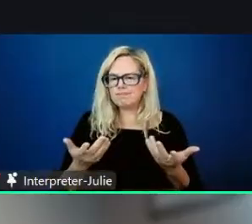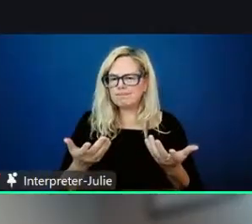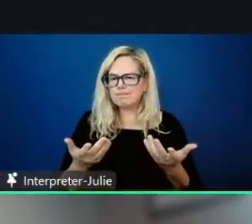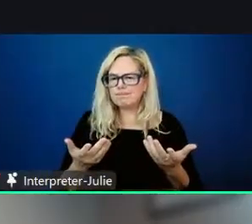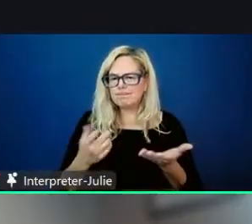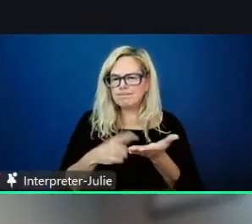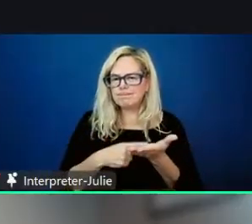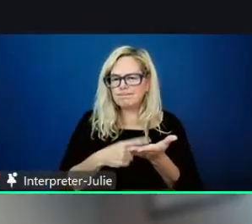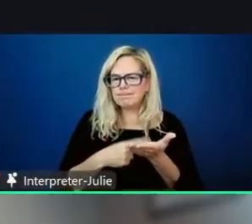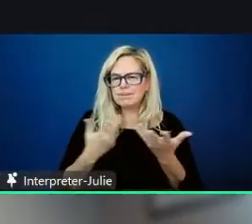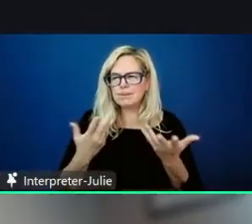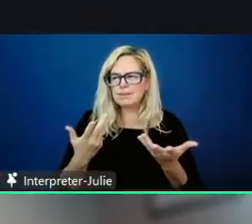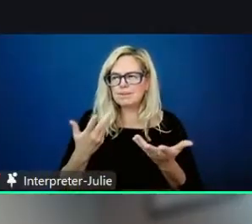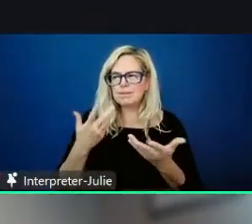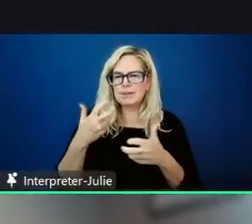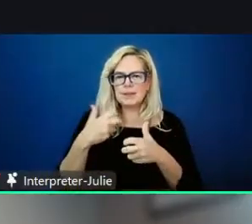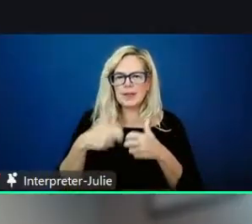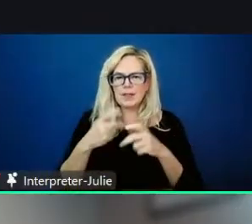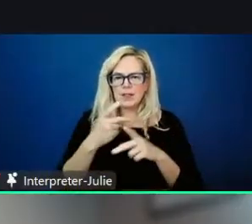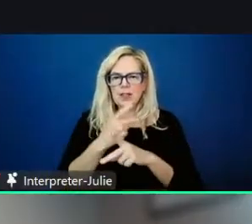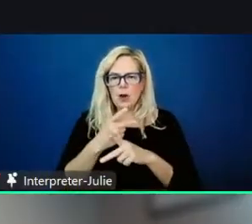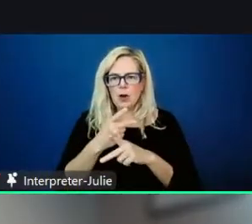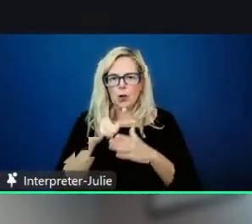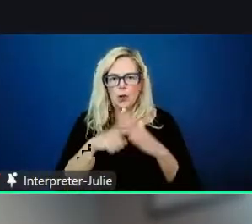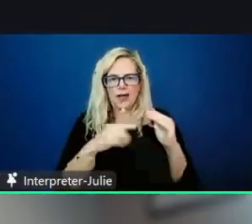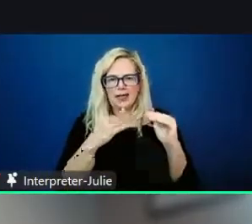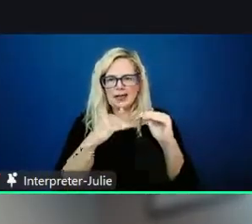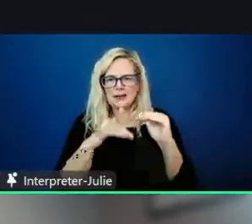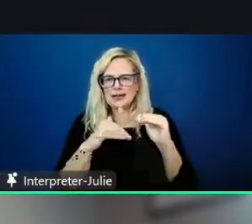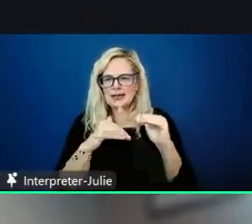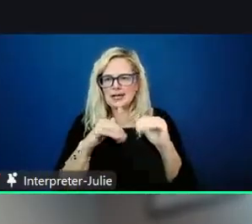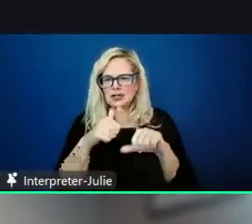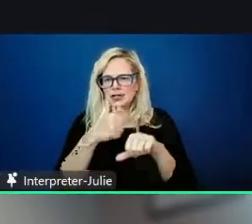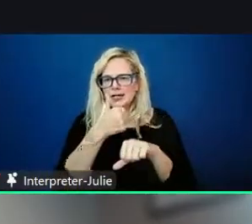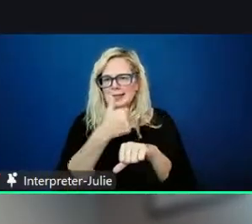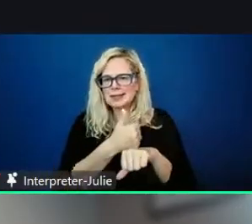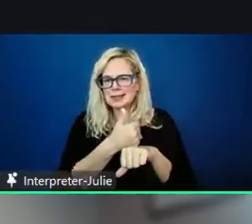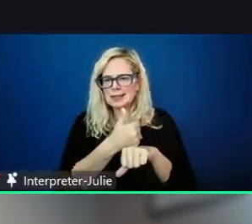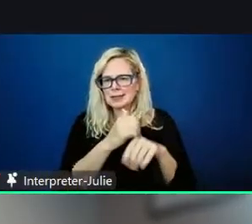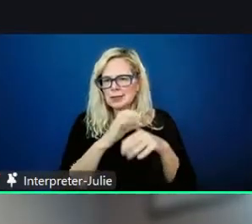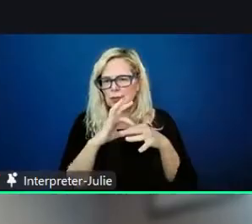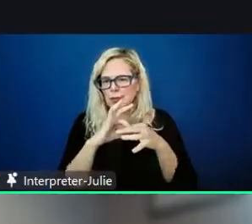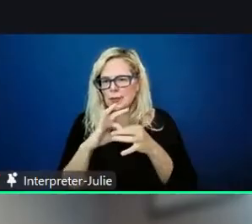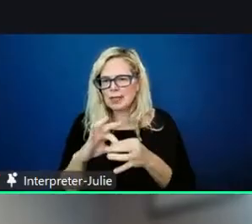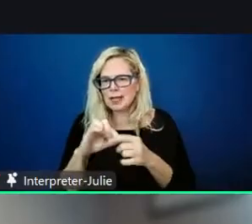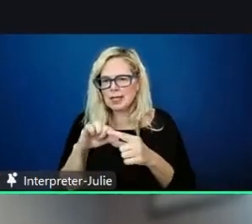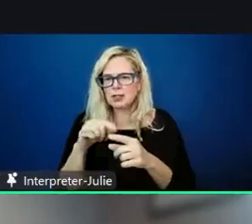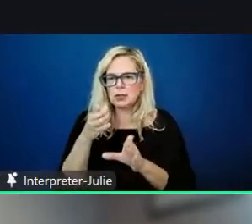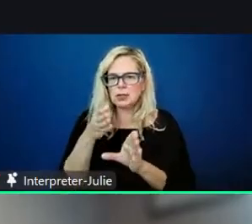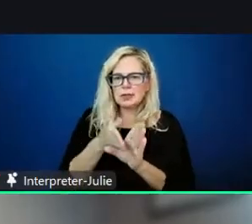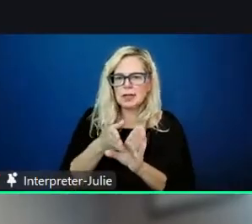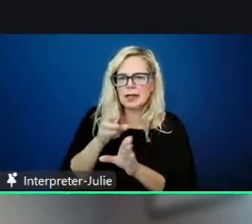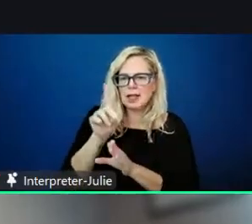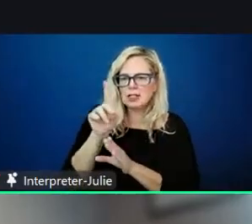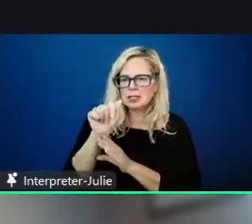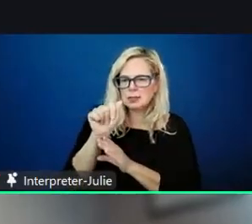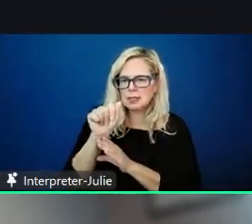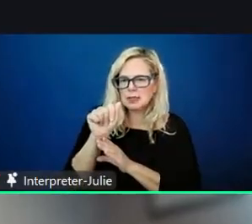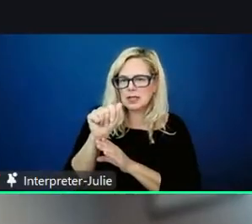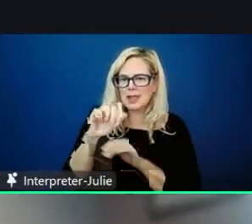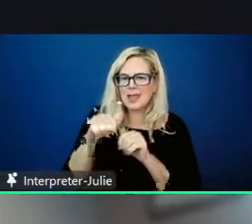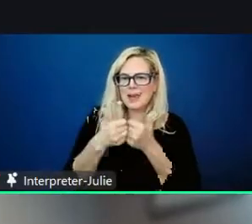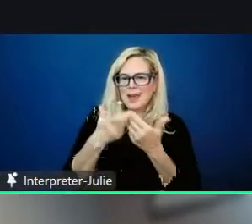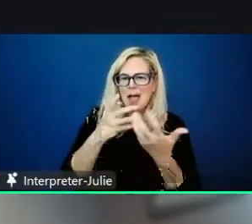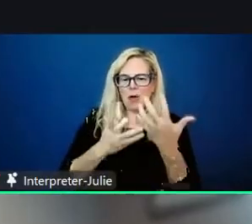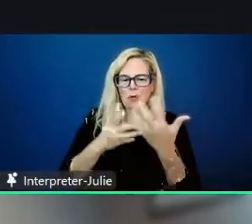limitations exist for learners due to psychological disabilities and how it's relevant for each rotation. So